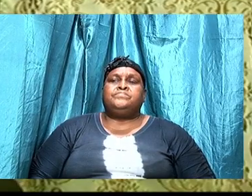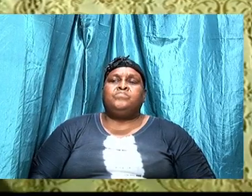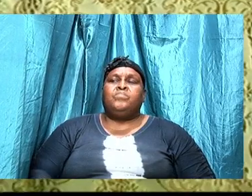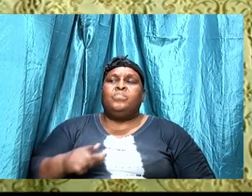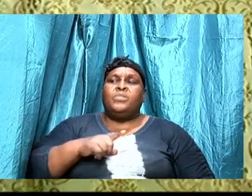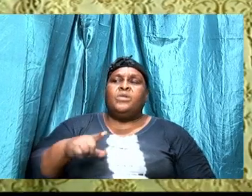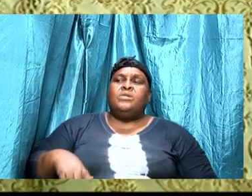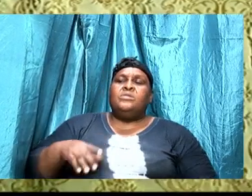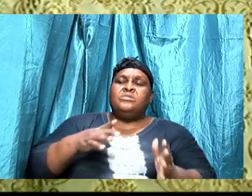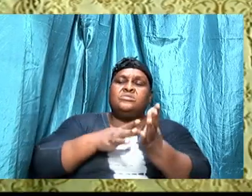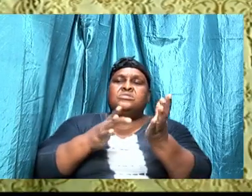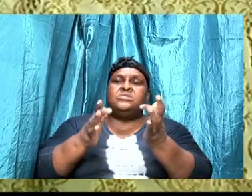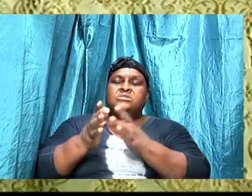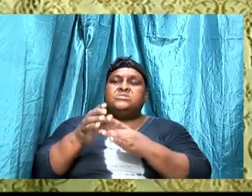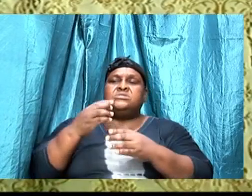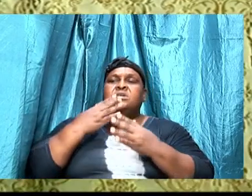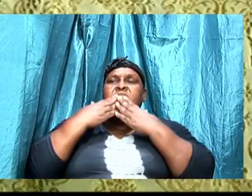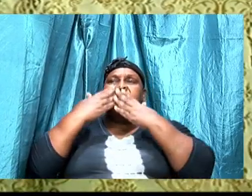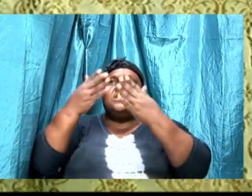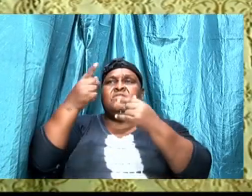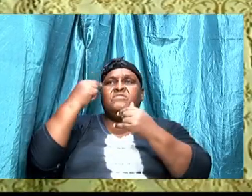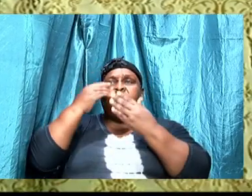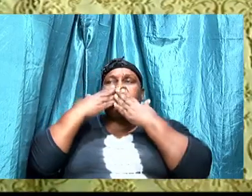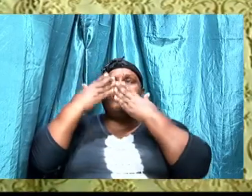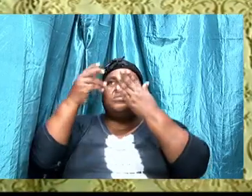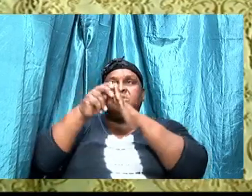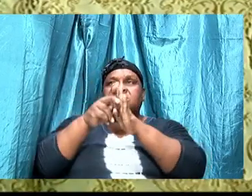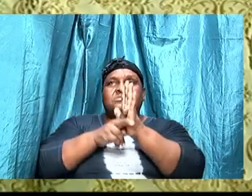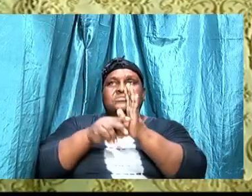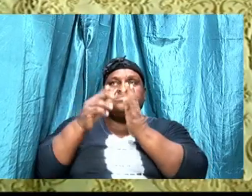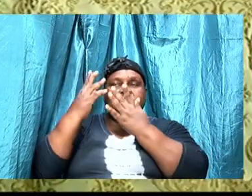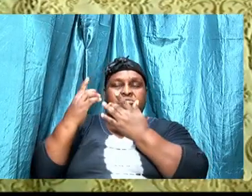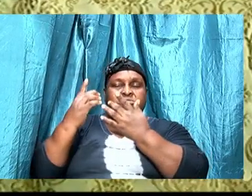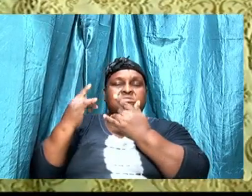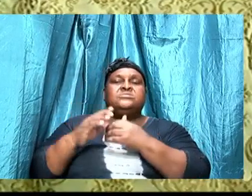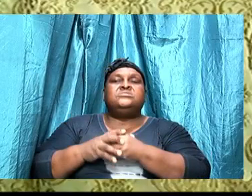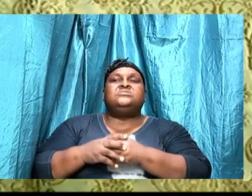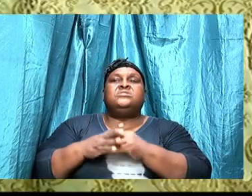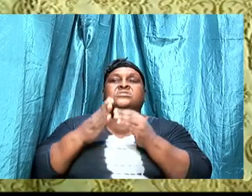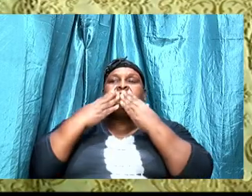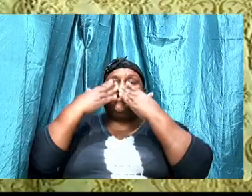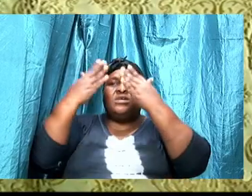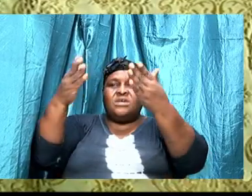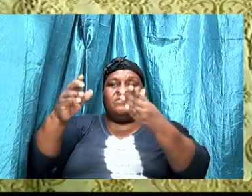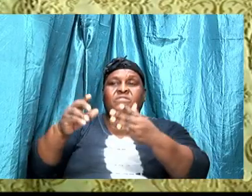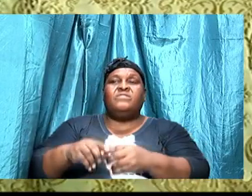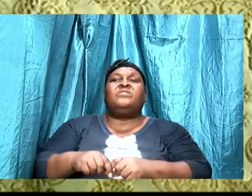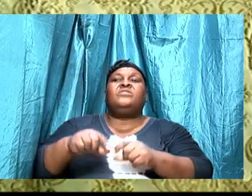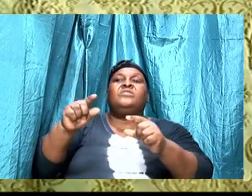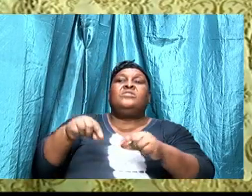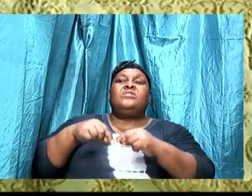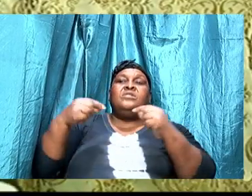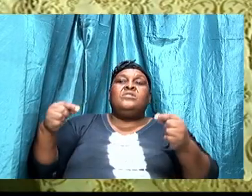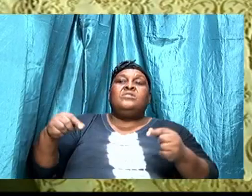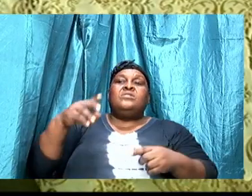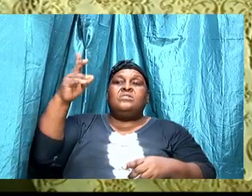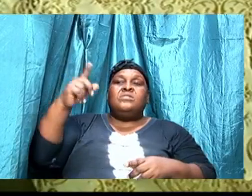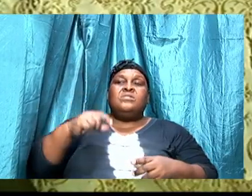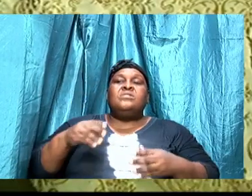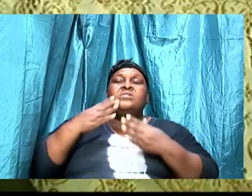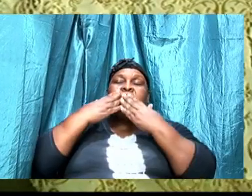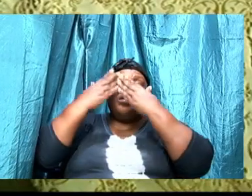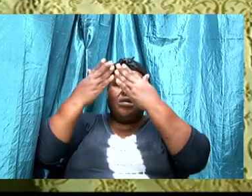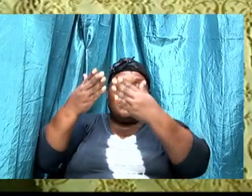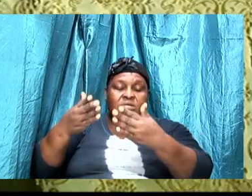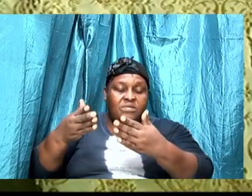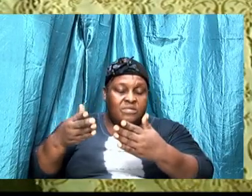Lord Jesus, we thank you for your goodness and your mercies. Dear God, we thank you for the great love whereby you have loved us. Dear God, we thank you